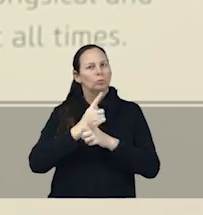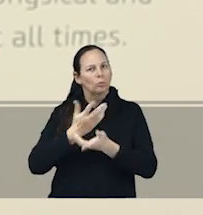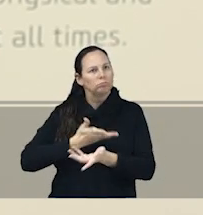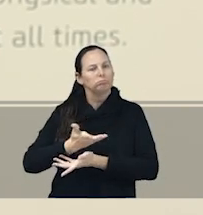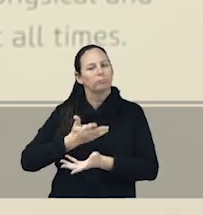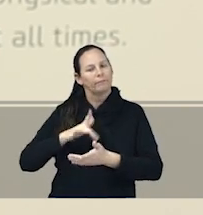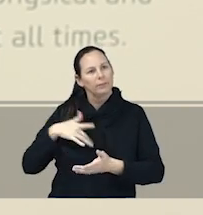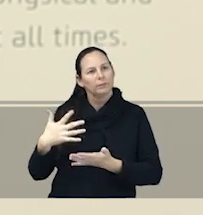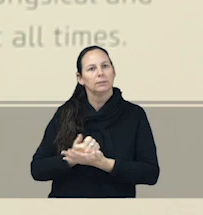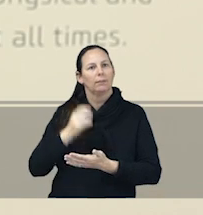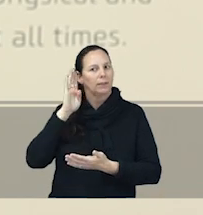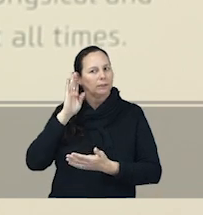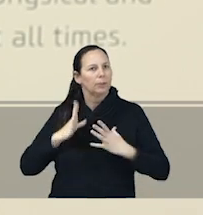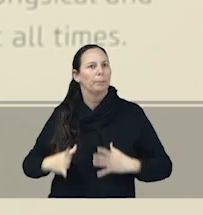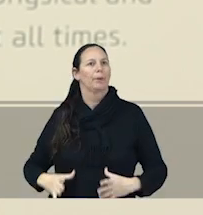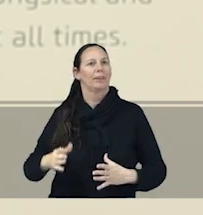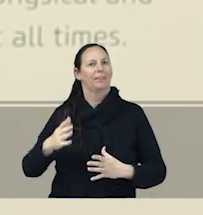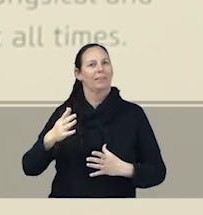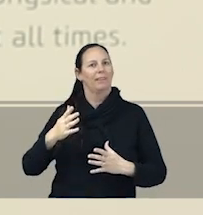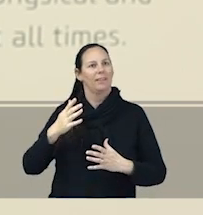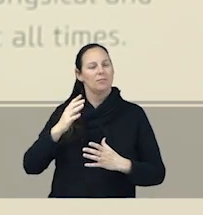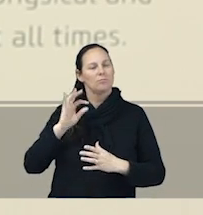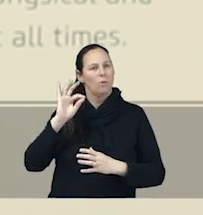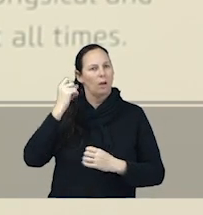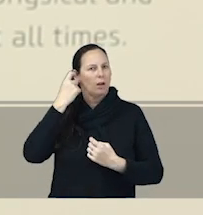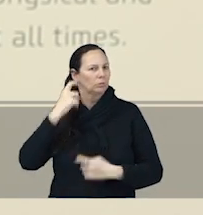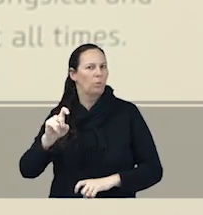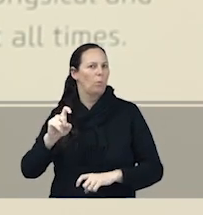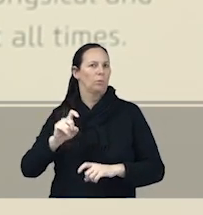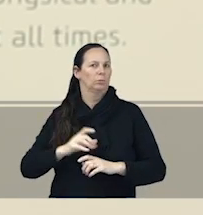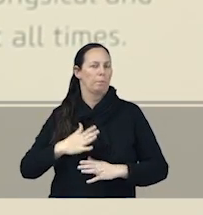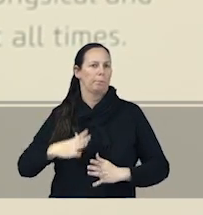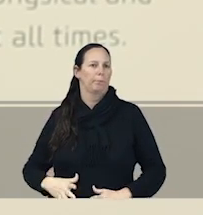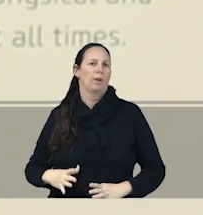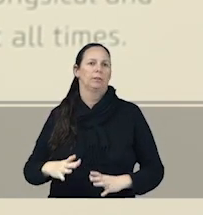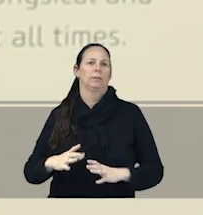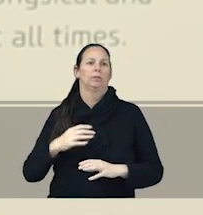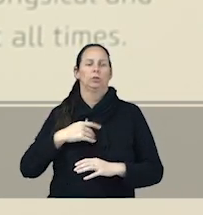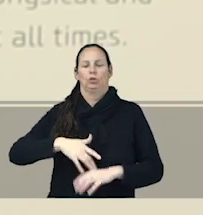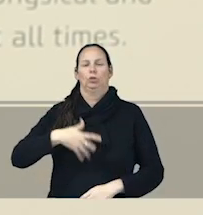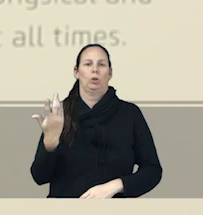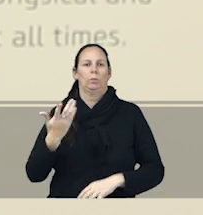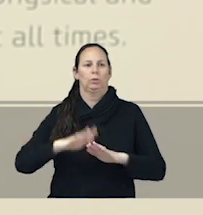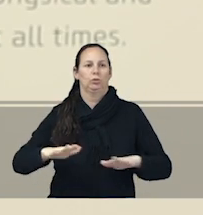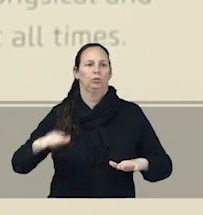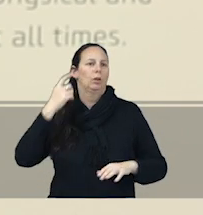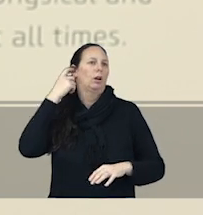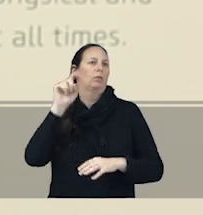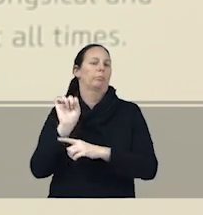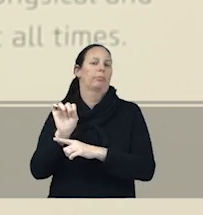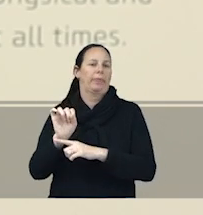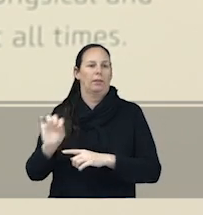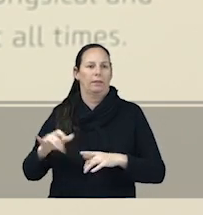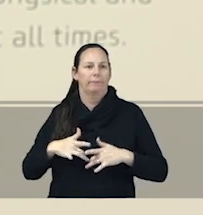they do feel safe to listen to their bodies because their bodies will tell them they feel unsafe. Most children ignore those early warning signs that their bodies